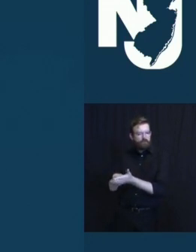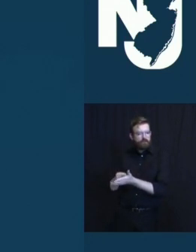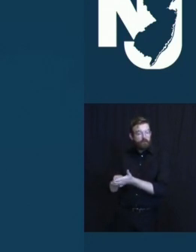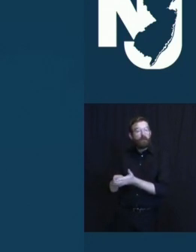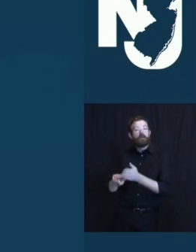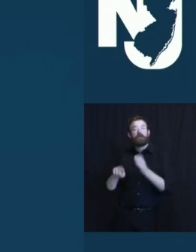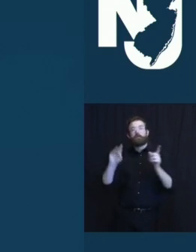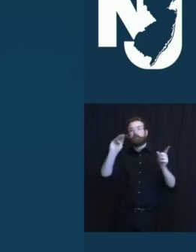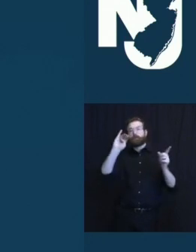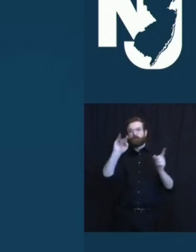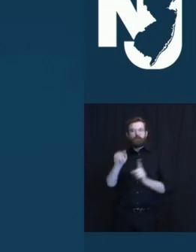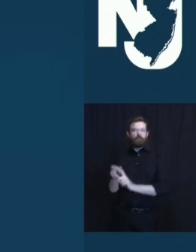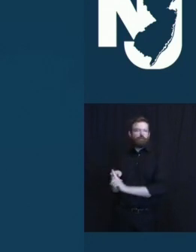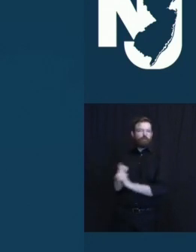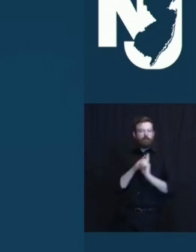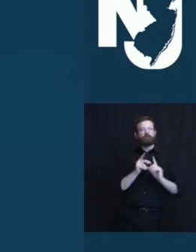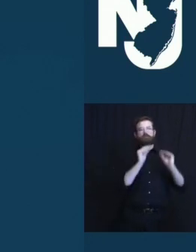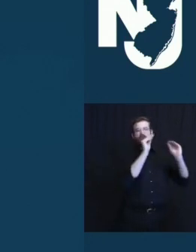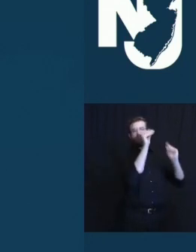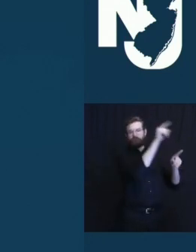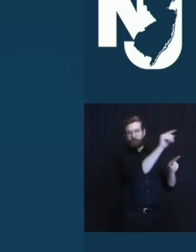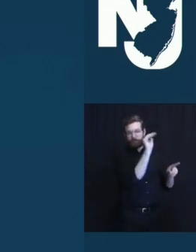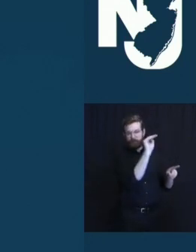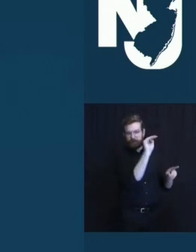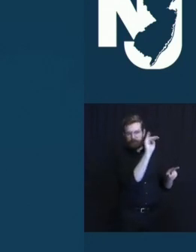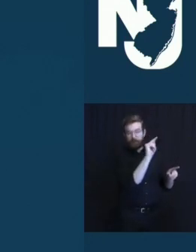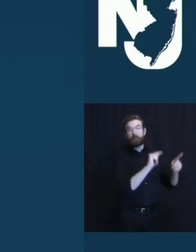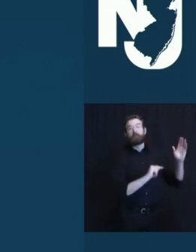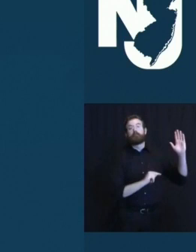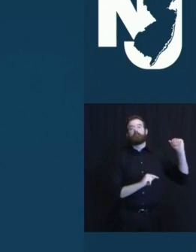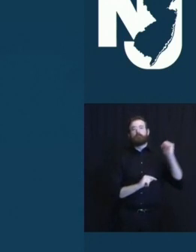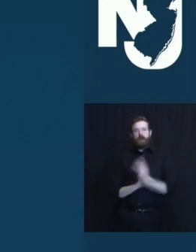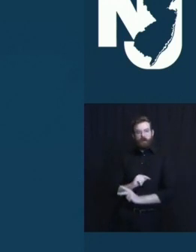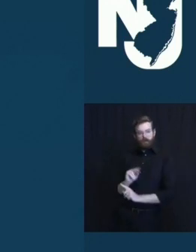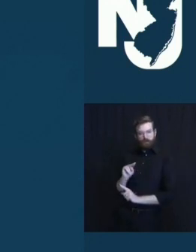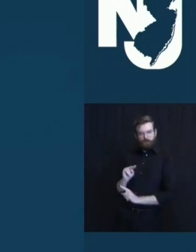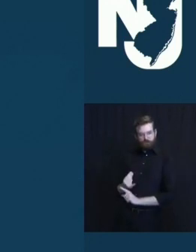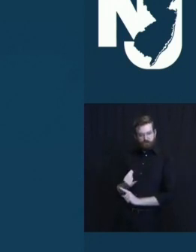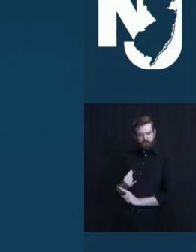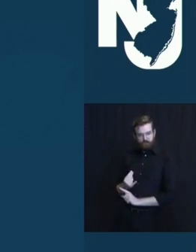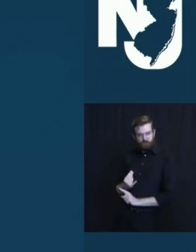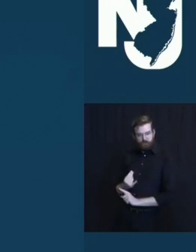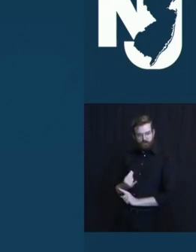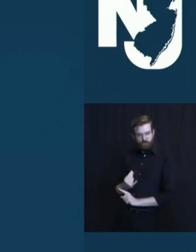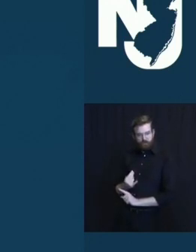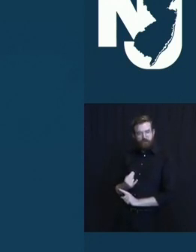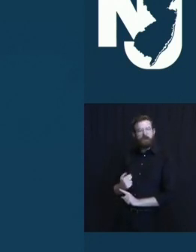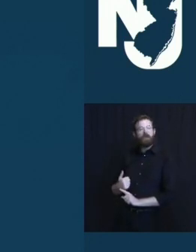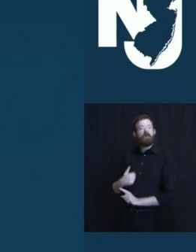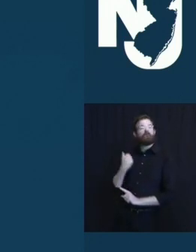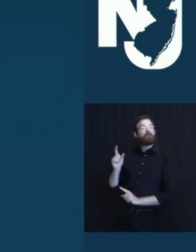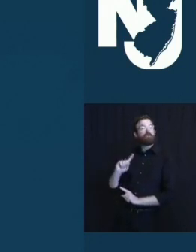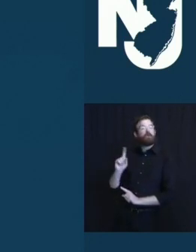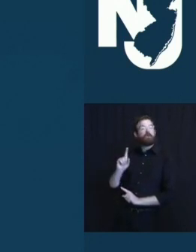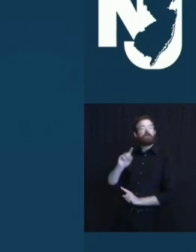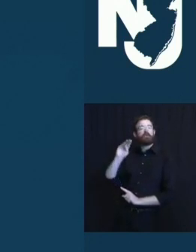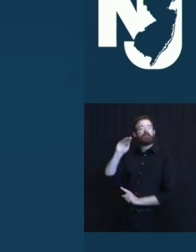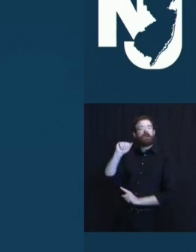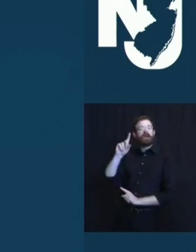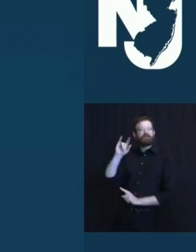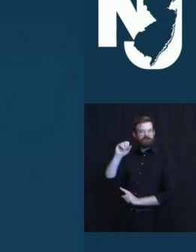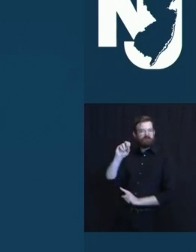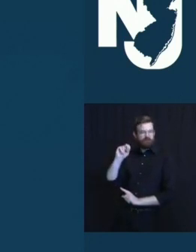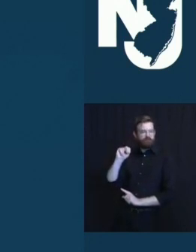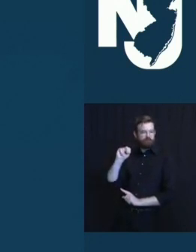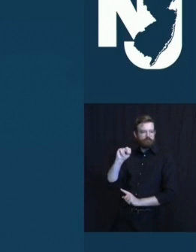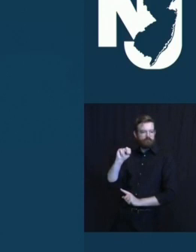formal retirement. Every few years since, his former MIT students have held the Arnie's Army and Friends